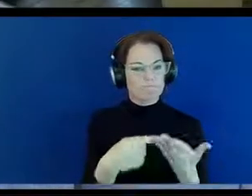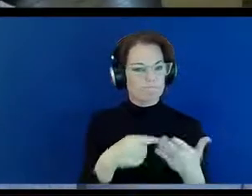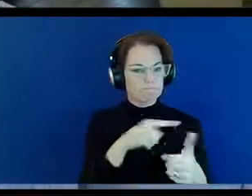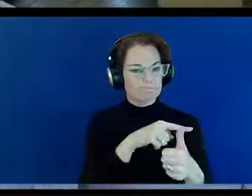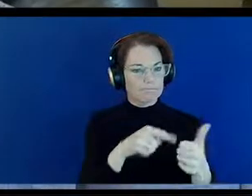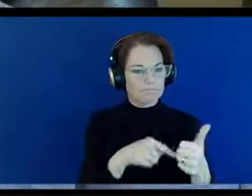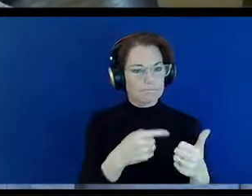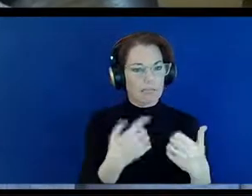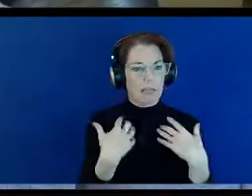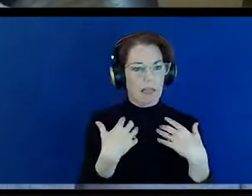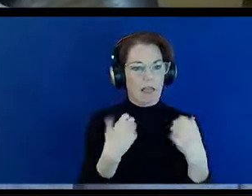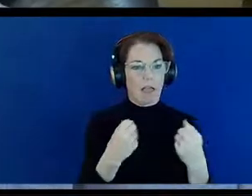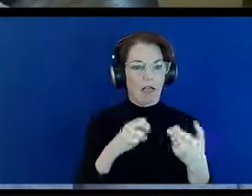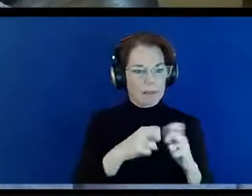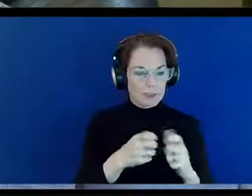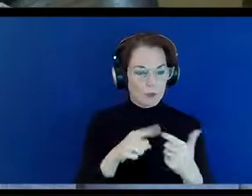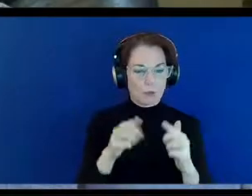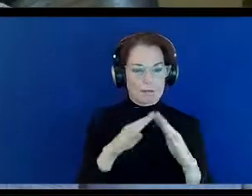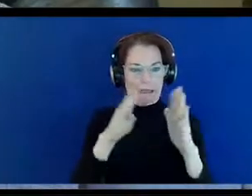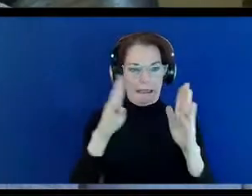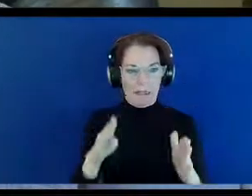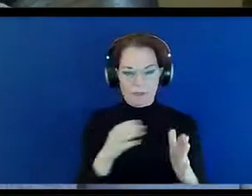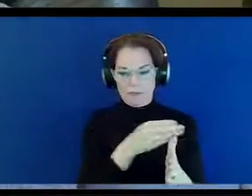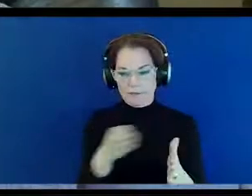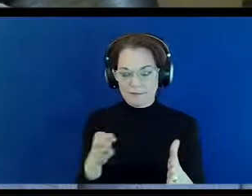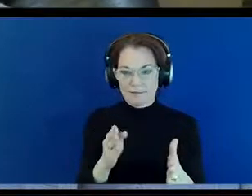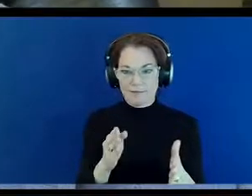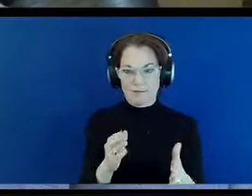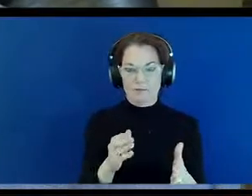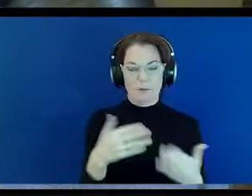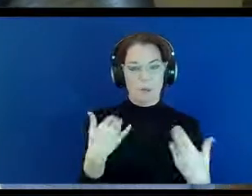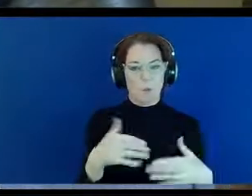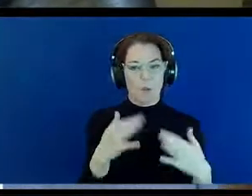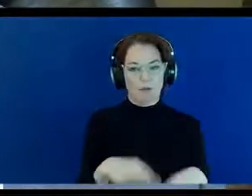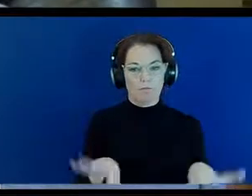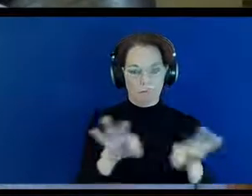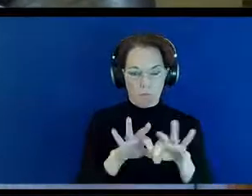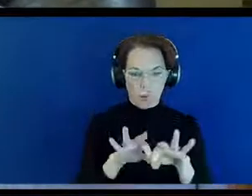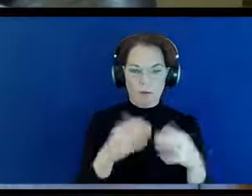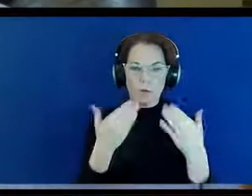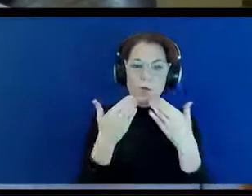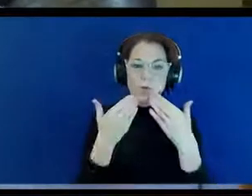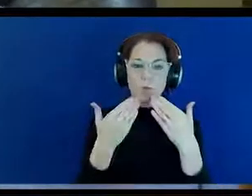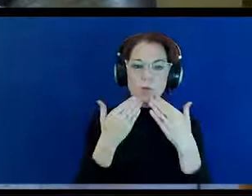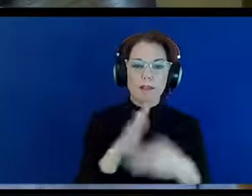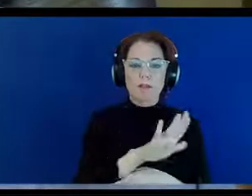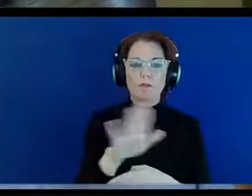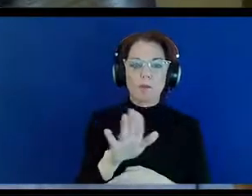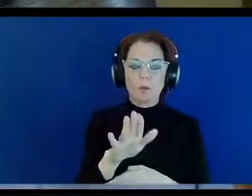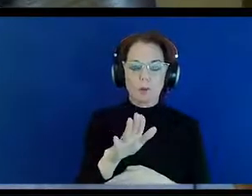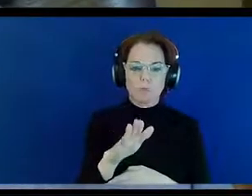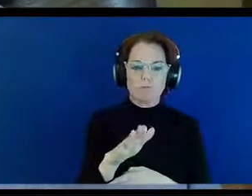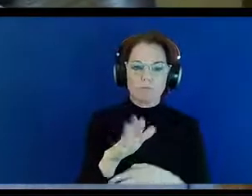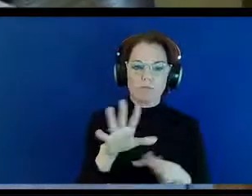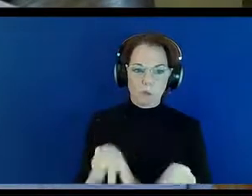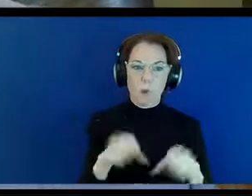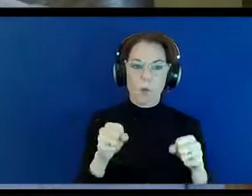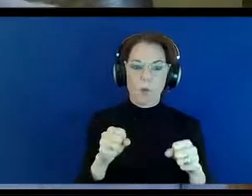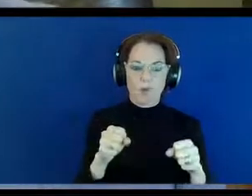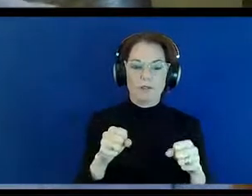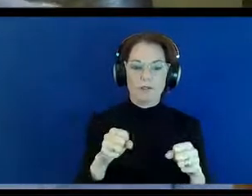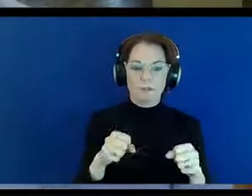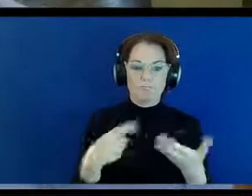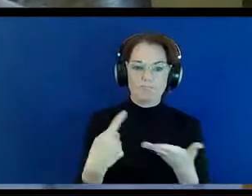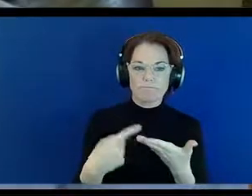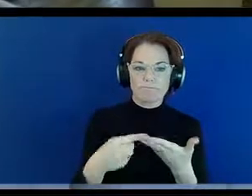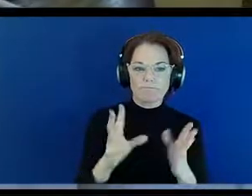that we all see our seniors facing and looking for ways to overcome them. So thank you very much for holding this hearing, and so thankful for